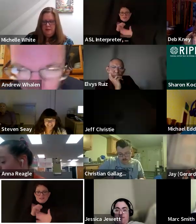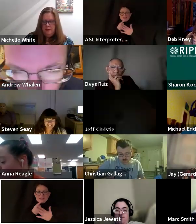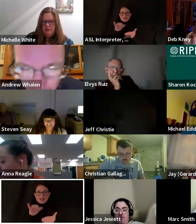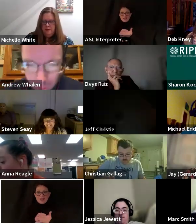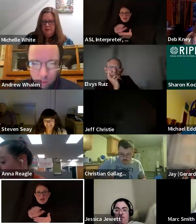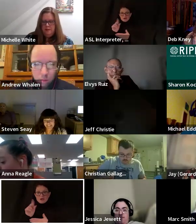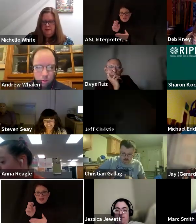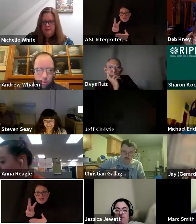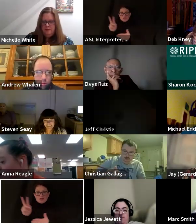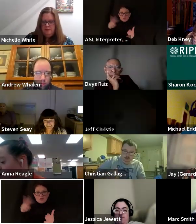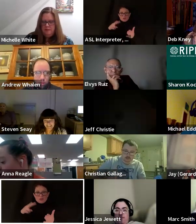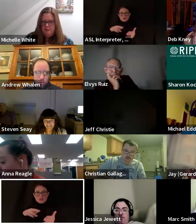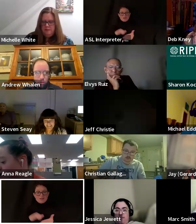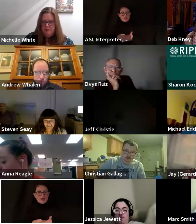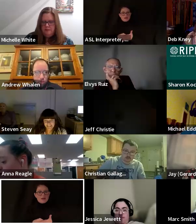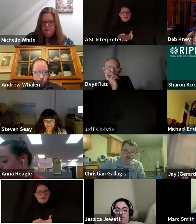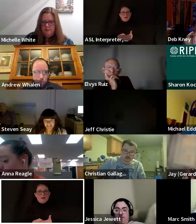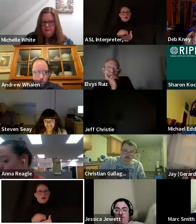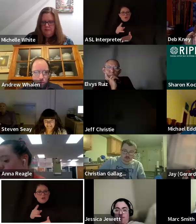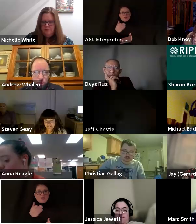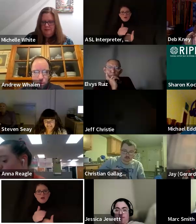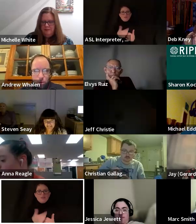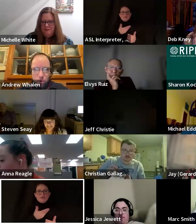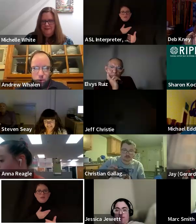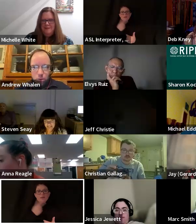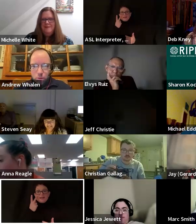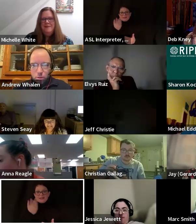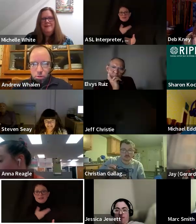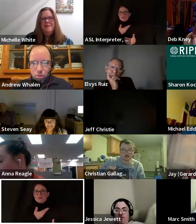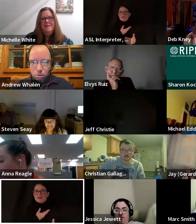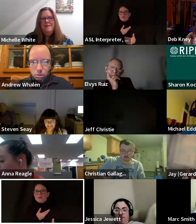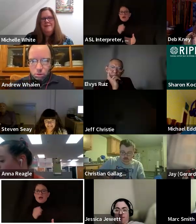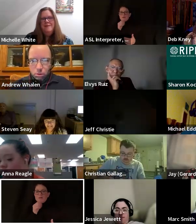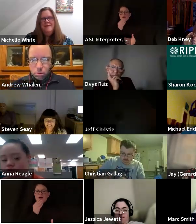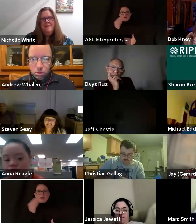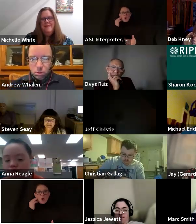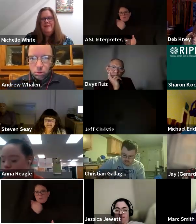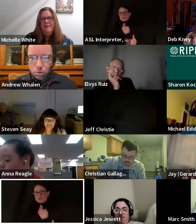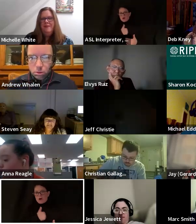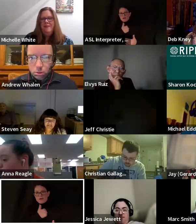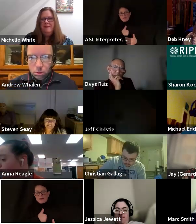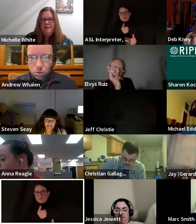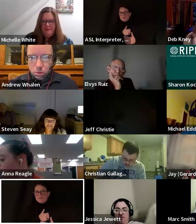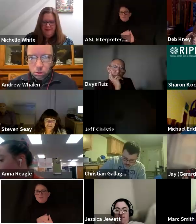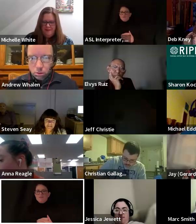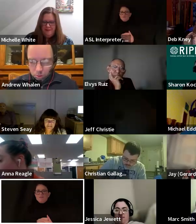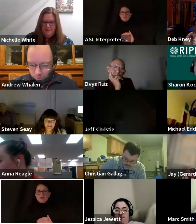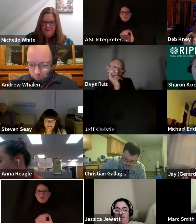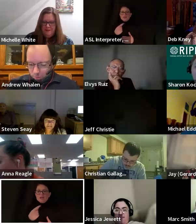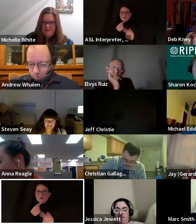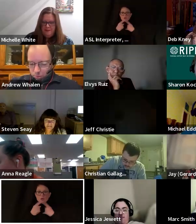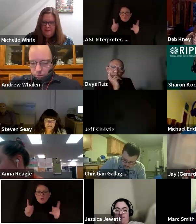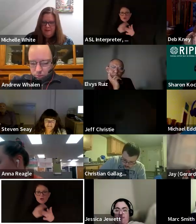Andrew to read it? Crystal, are you there with the baby? Let's see the baby, Crystal. I'm not home, sorry. Oh, all right. Can you explain what you just